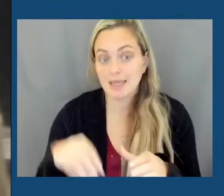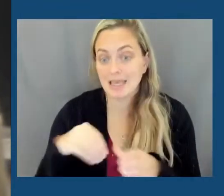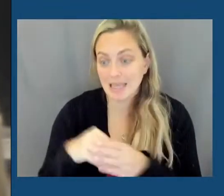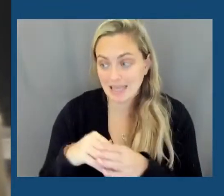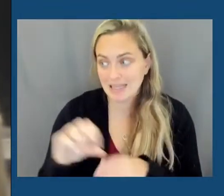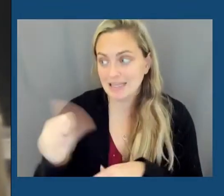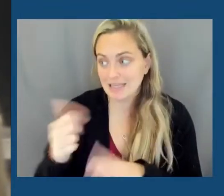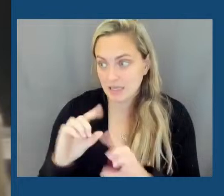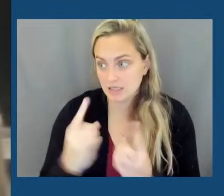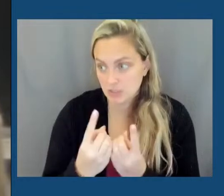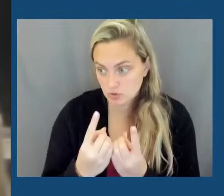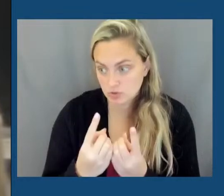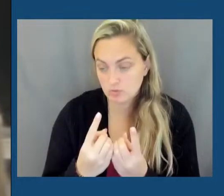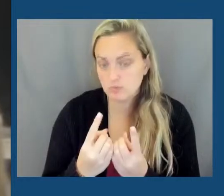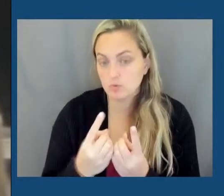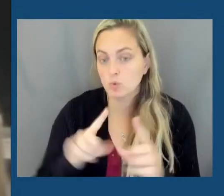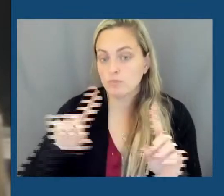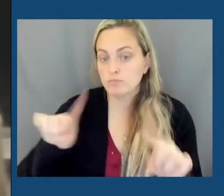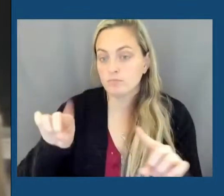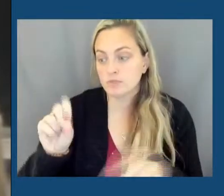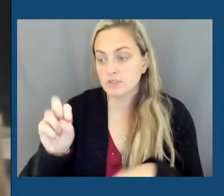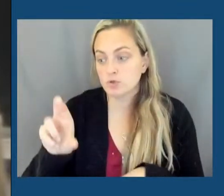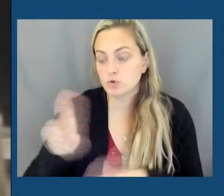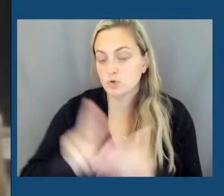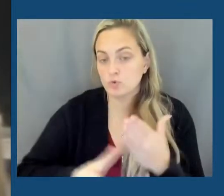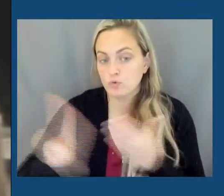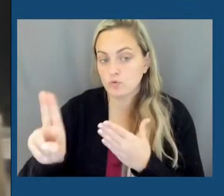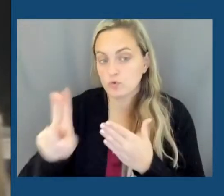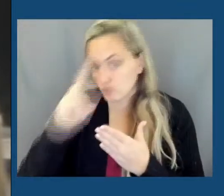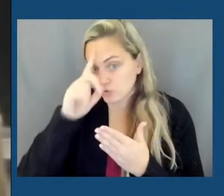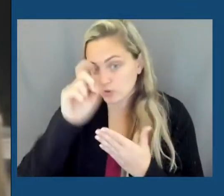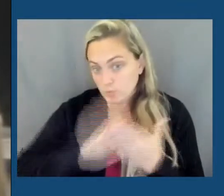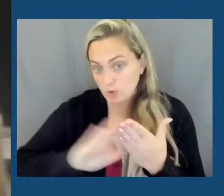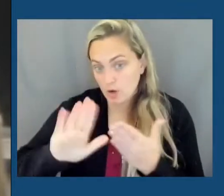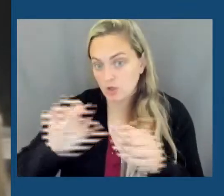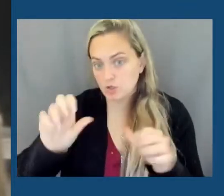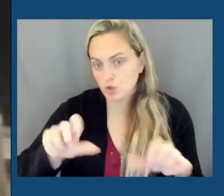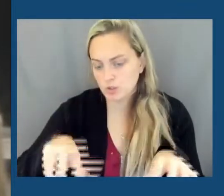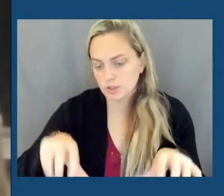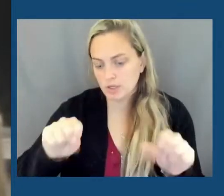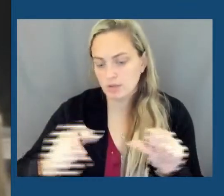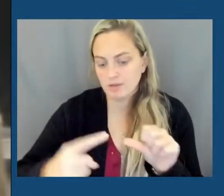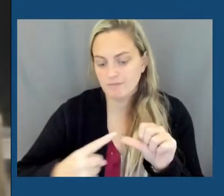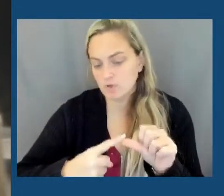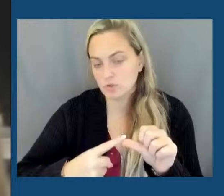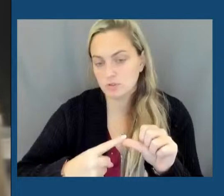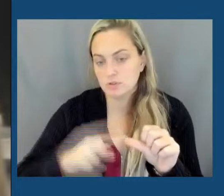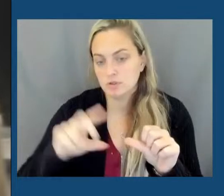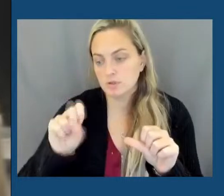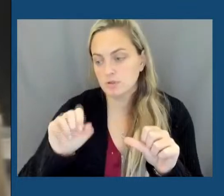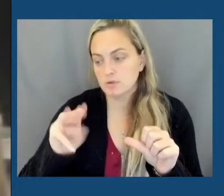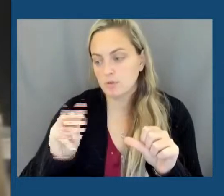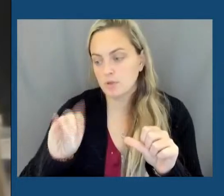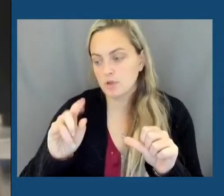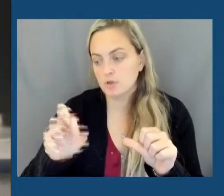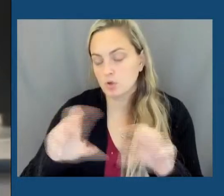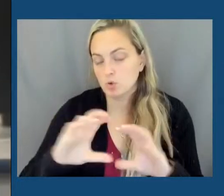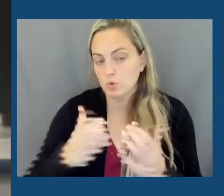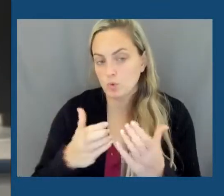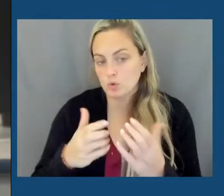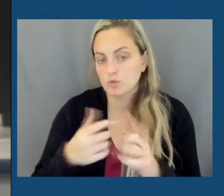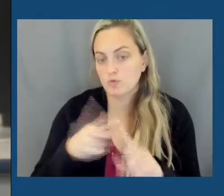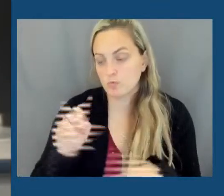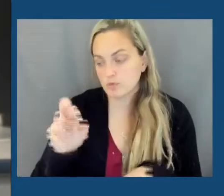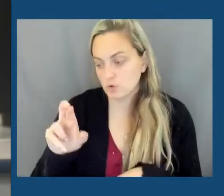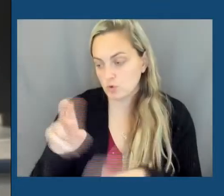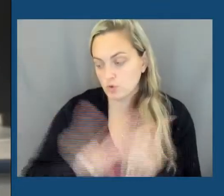districts to attend Syracuse University for summer college so that they could take the first semiconductor course at Syracuse University this